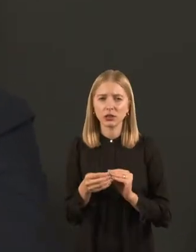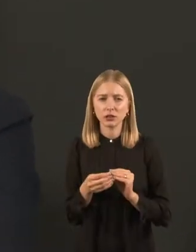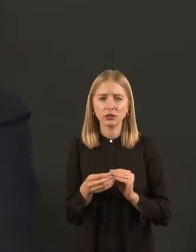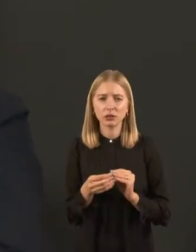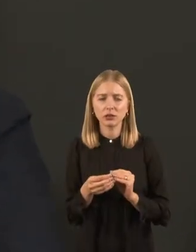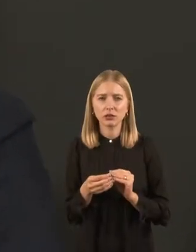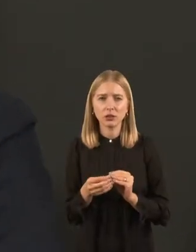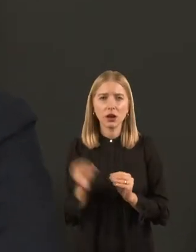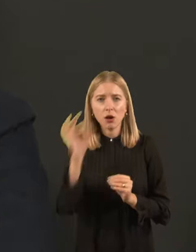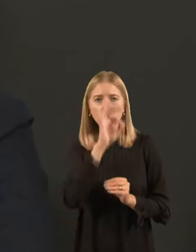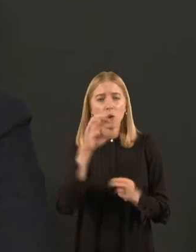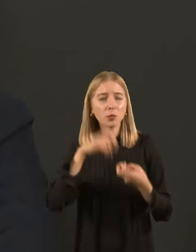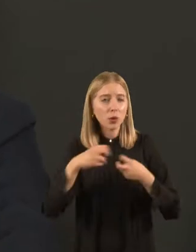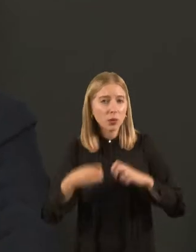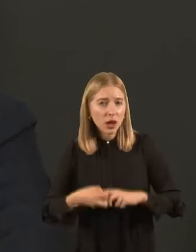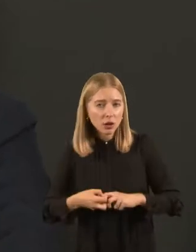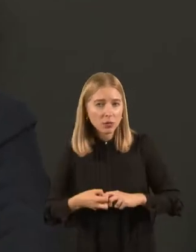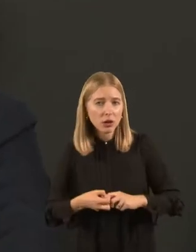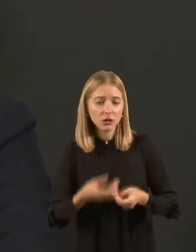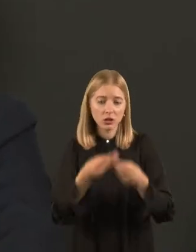but I think we have